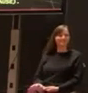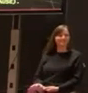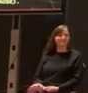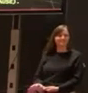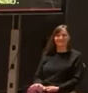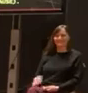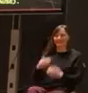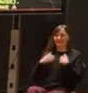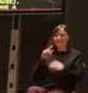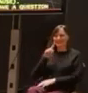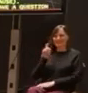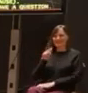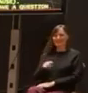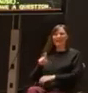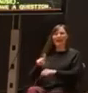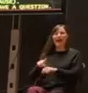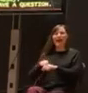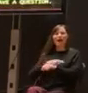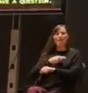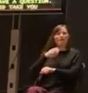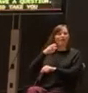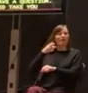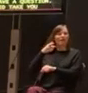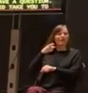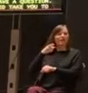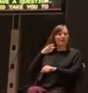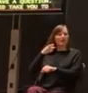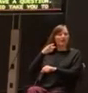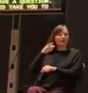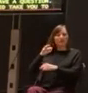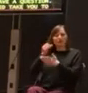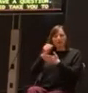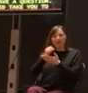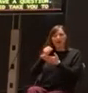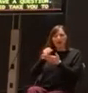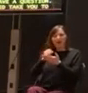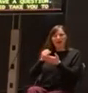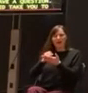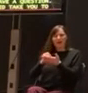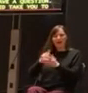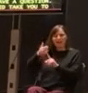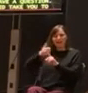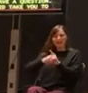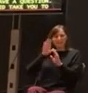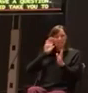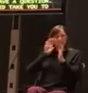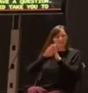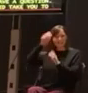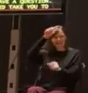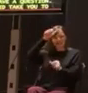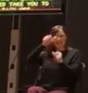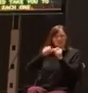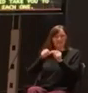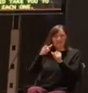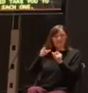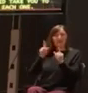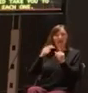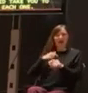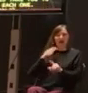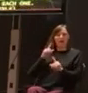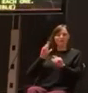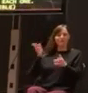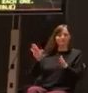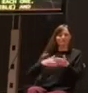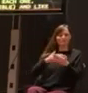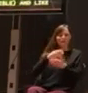How long did it take you to illustrate each photo? Because I remember coming home from school and seeing you like drawing. So